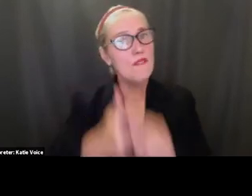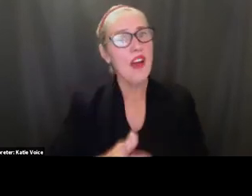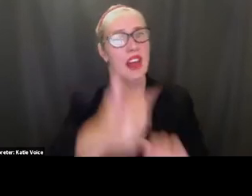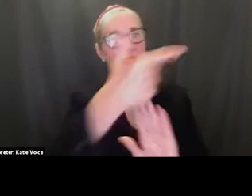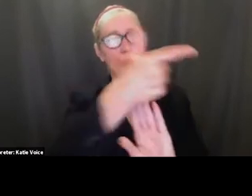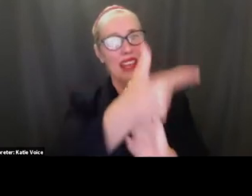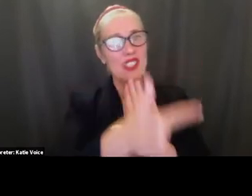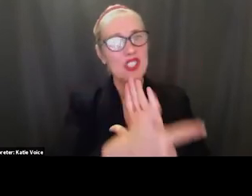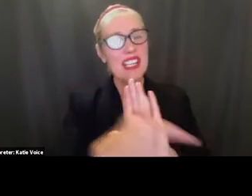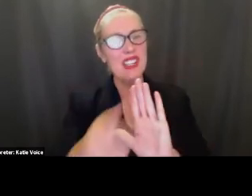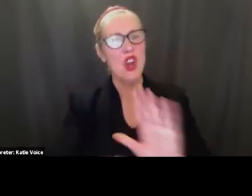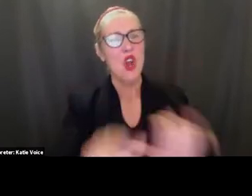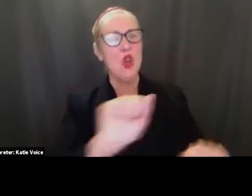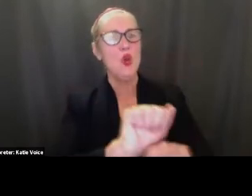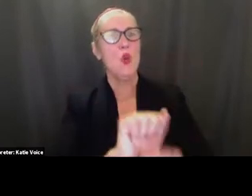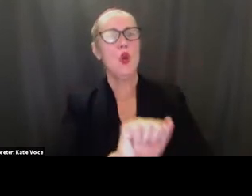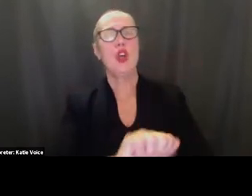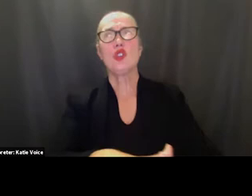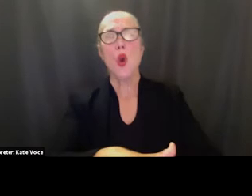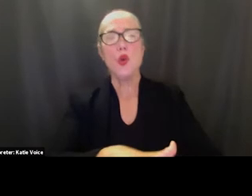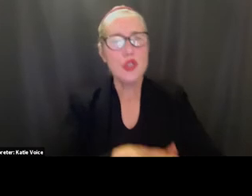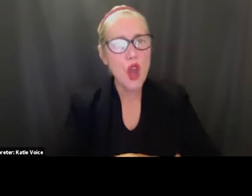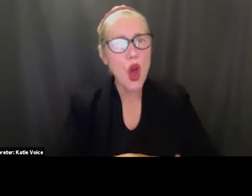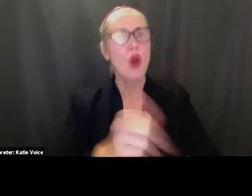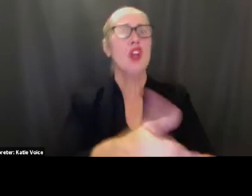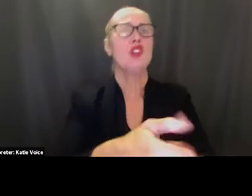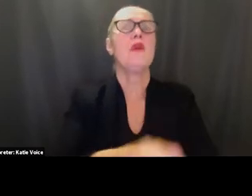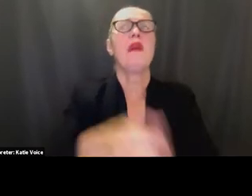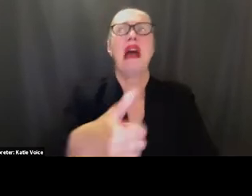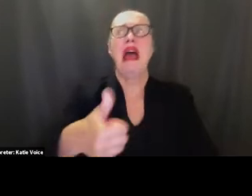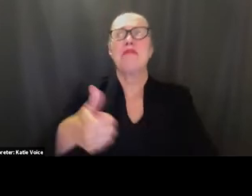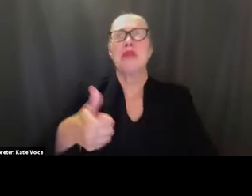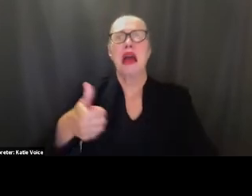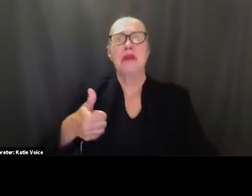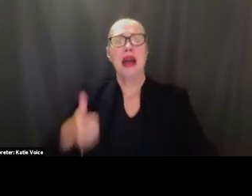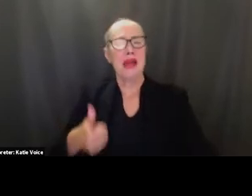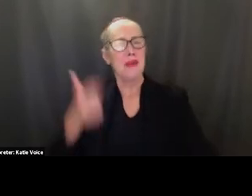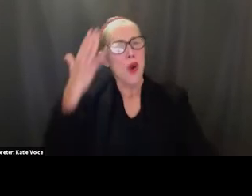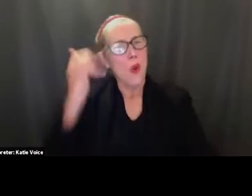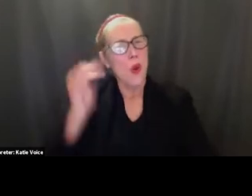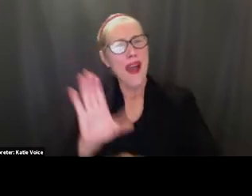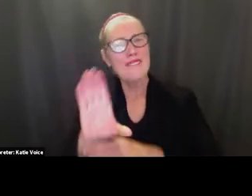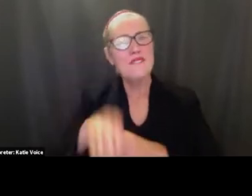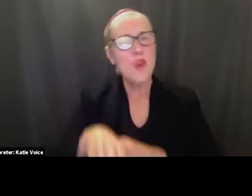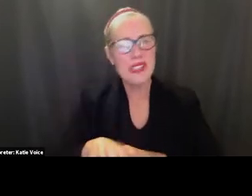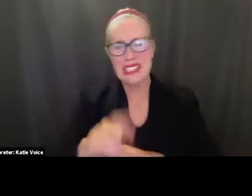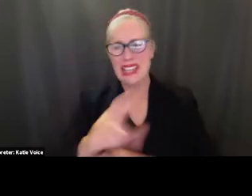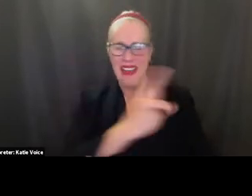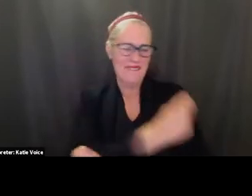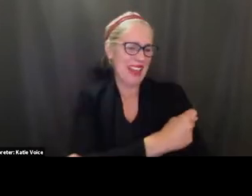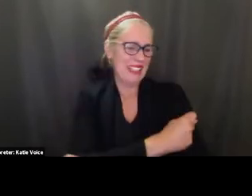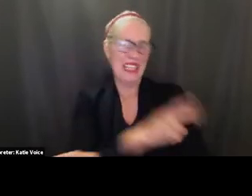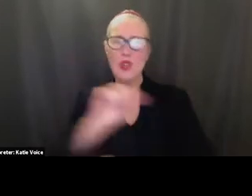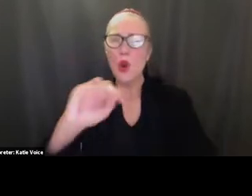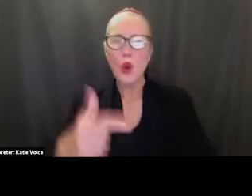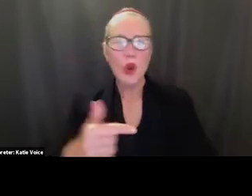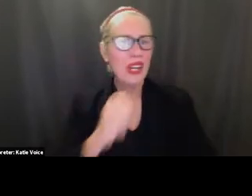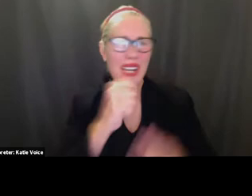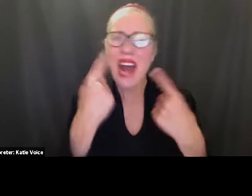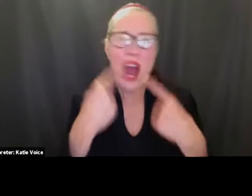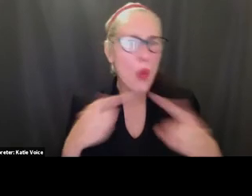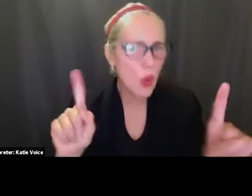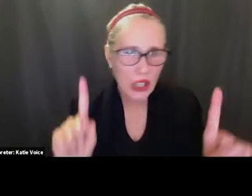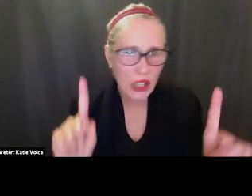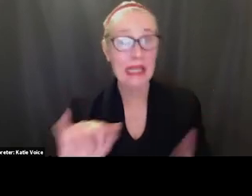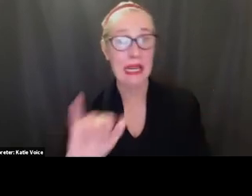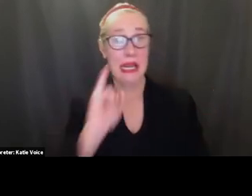catch up to the the time so why would we why would we be forcing an outdated vaccine that's not working in israel